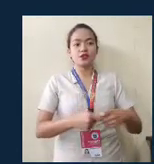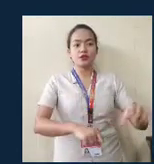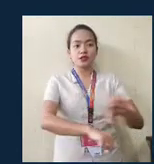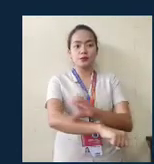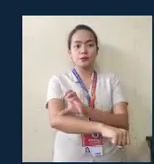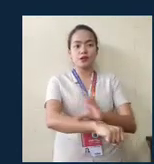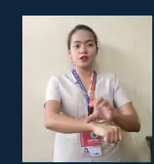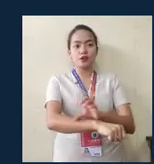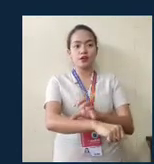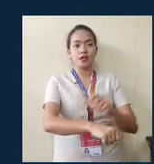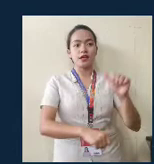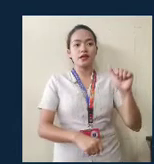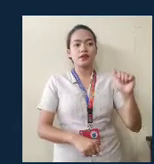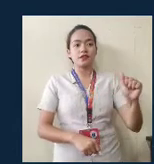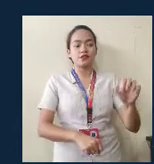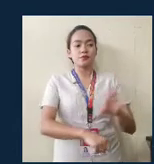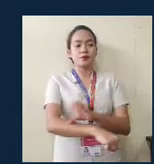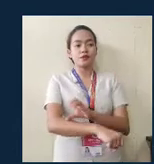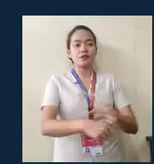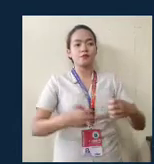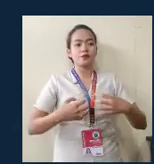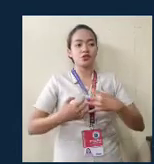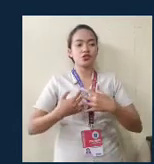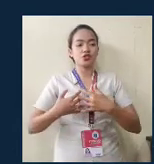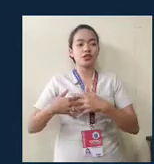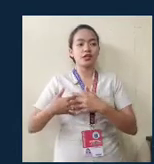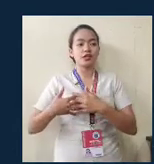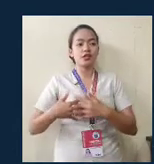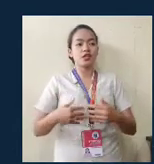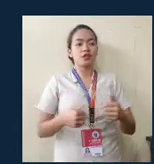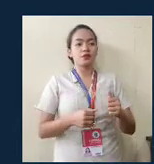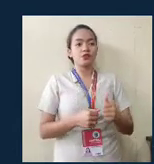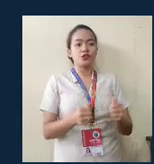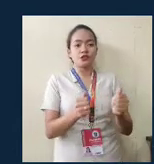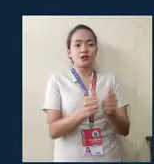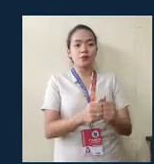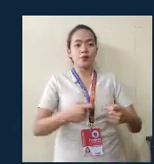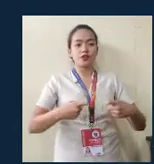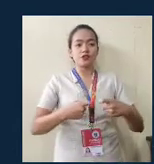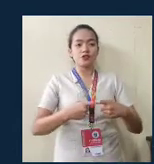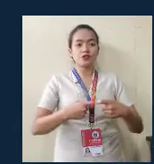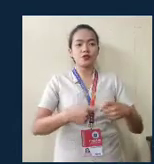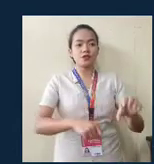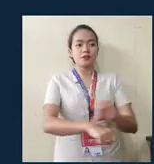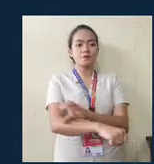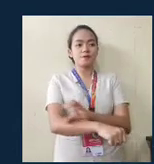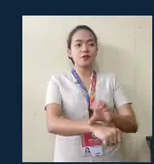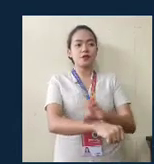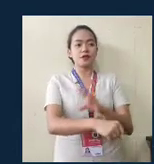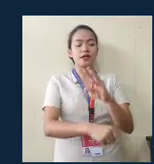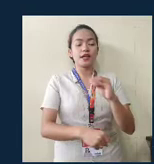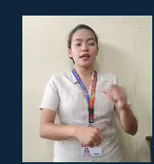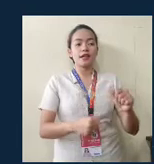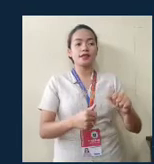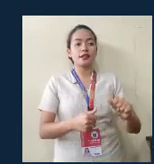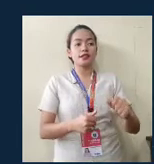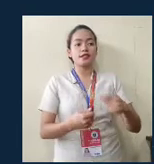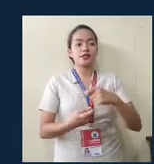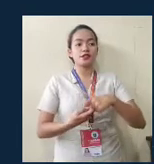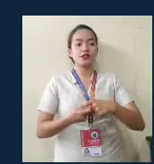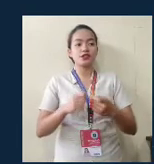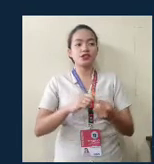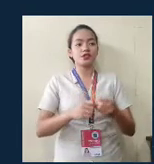computer is a computer machine which is both an electronic computer and a digital